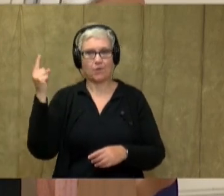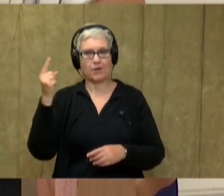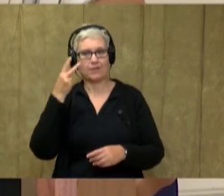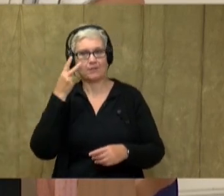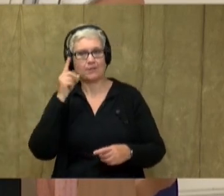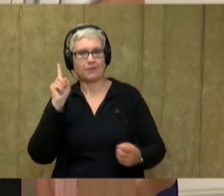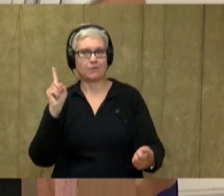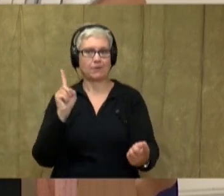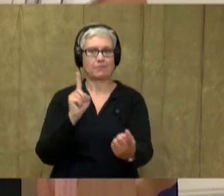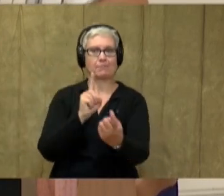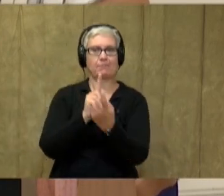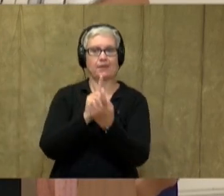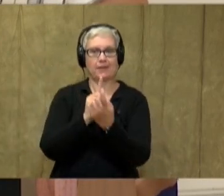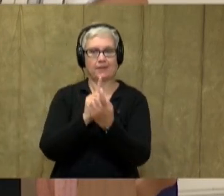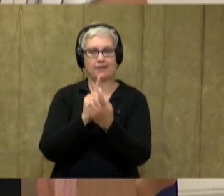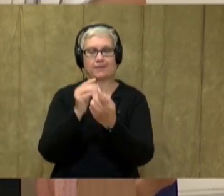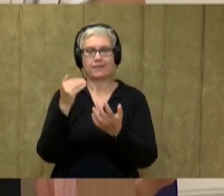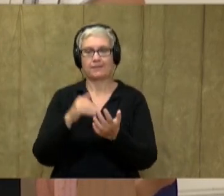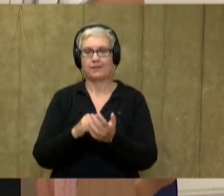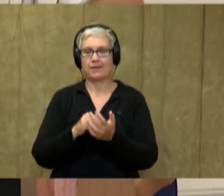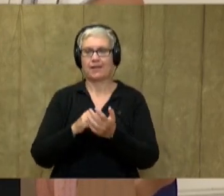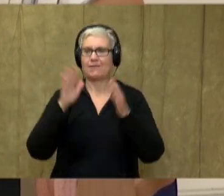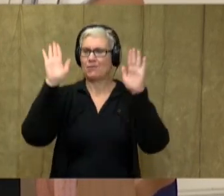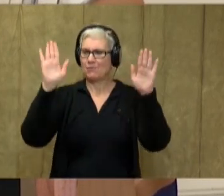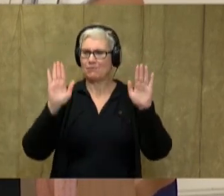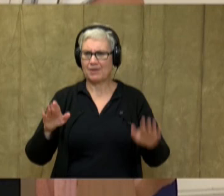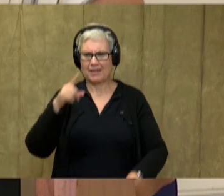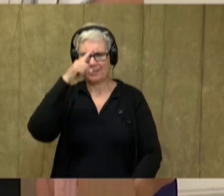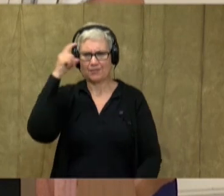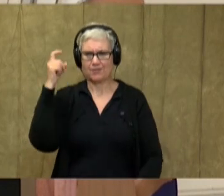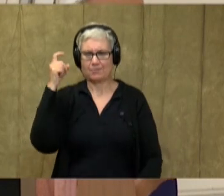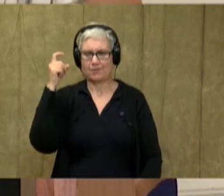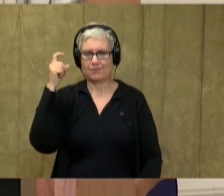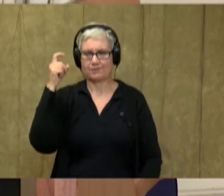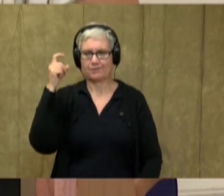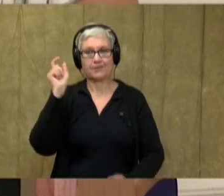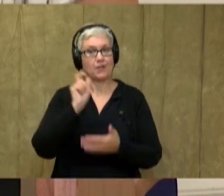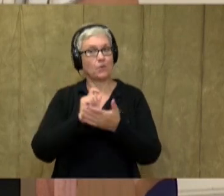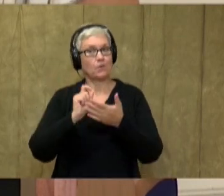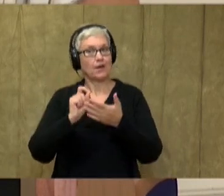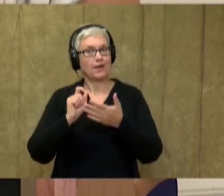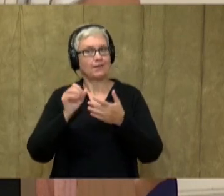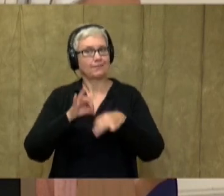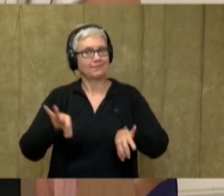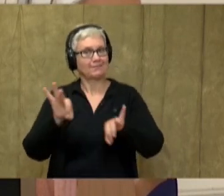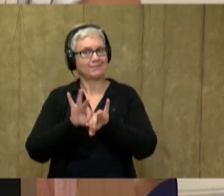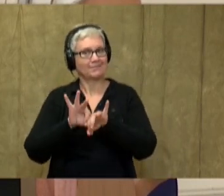meet again. Have an amazing summer, guys. And remember, writing is key.